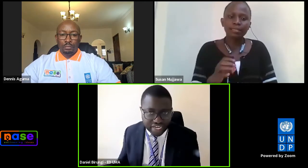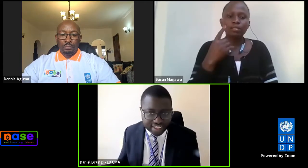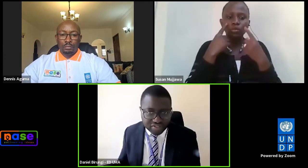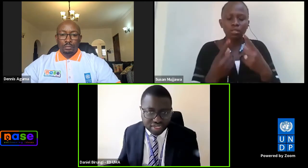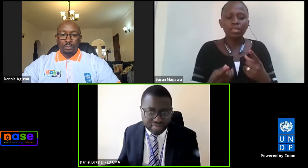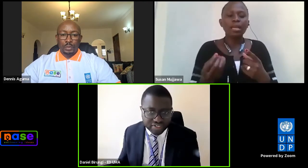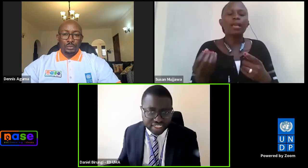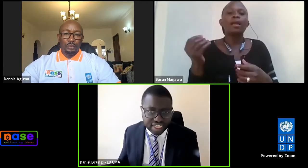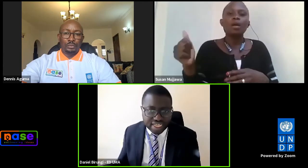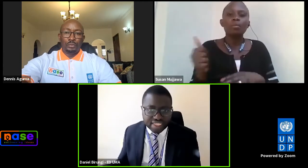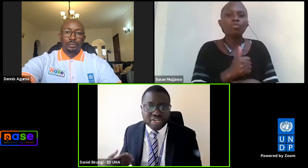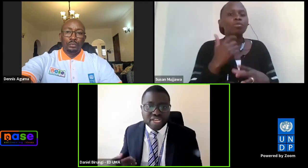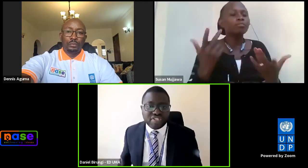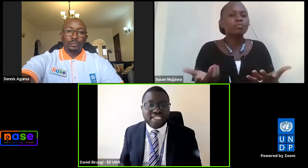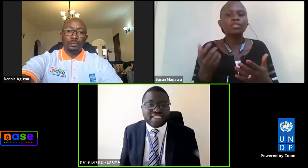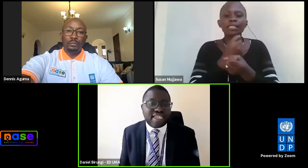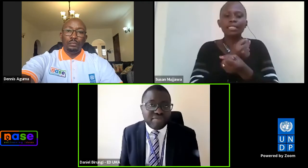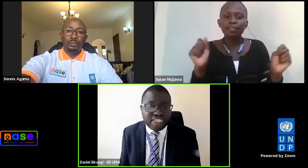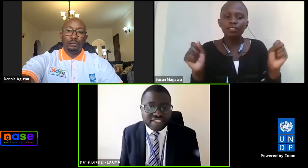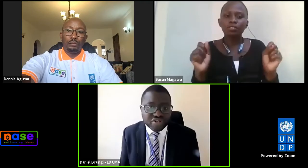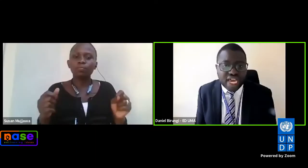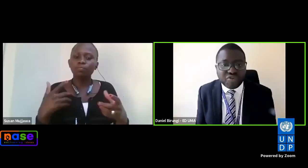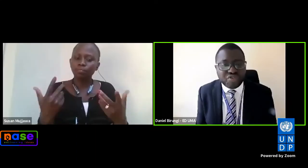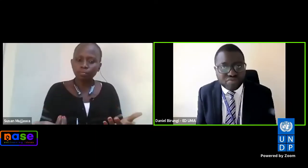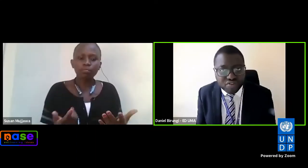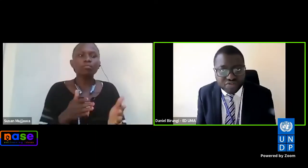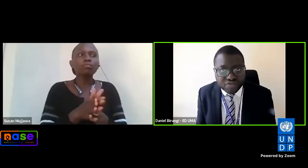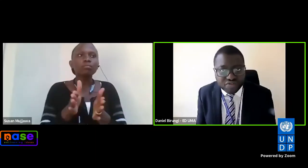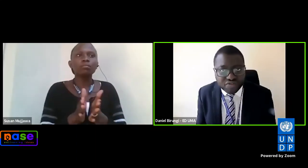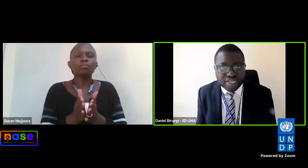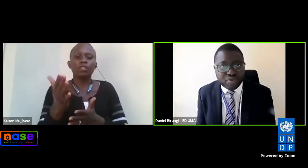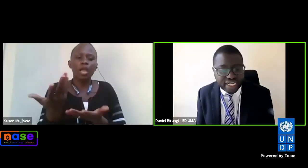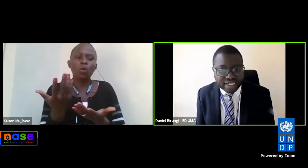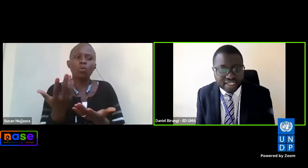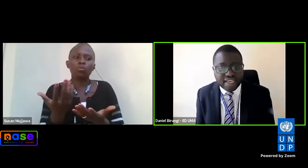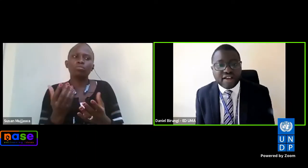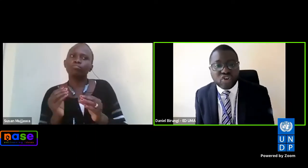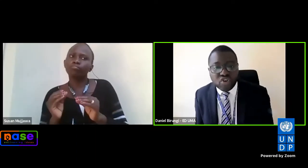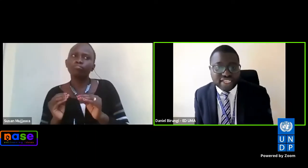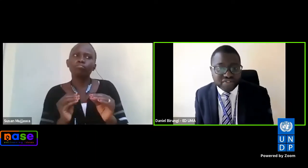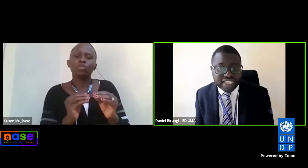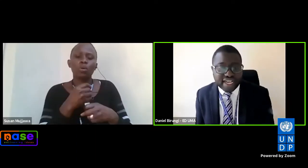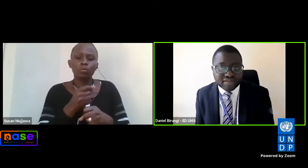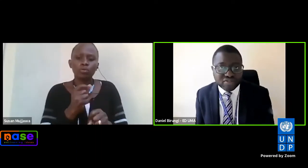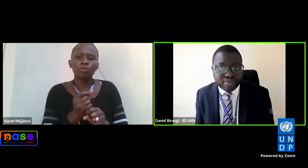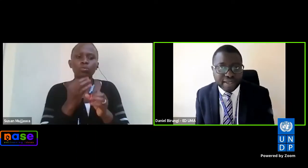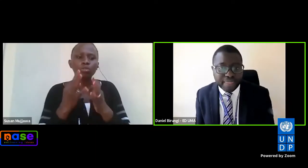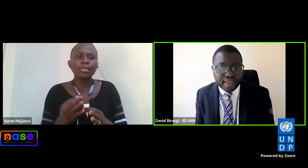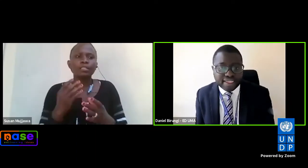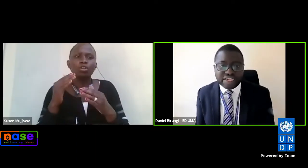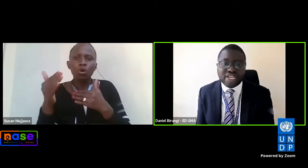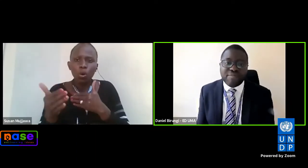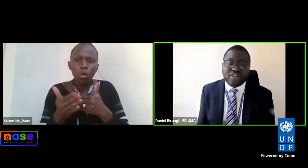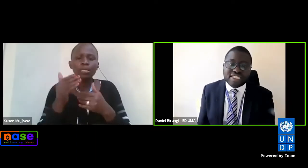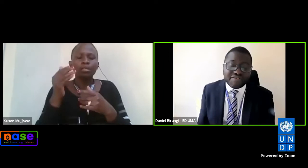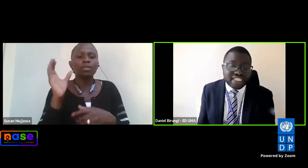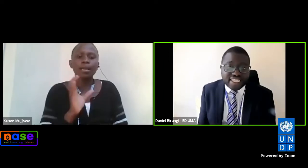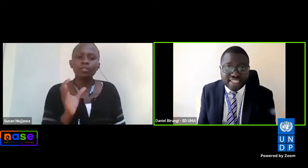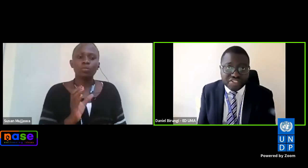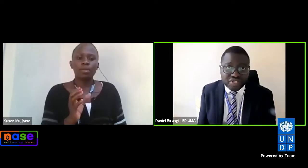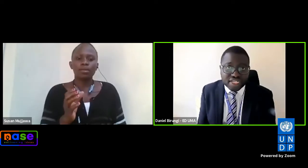You've heard us talk about it. They're talking about disintermediation. How do you move the product closer to the customer? They're talking